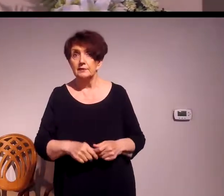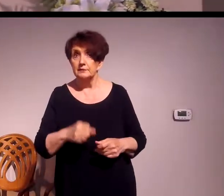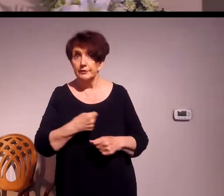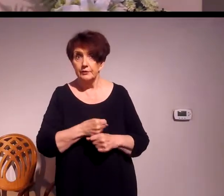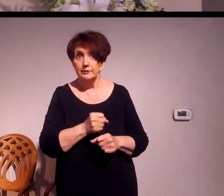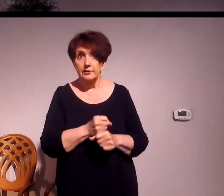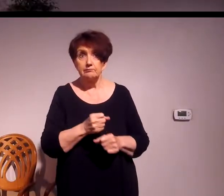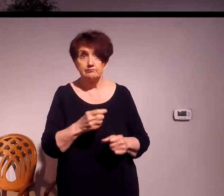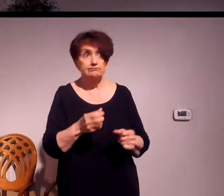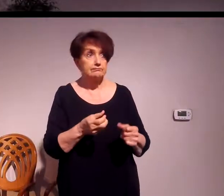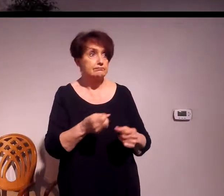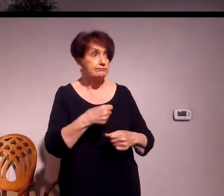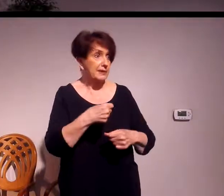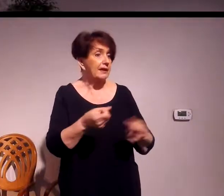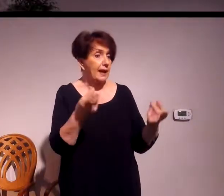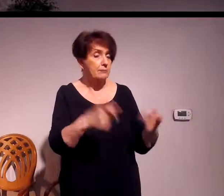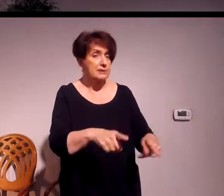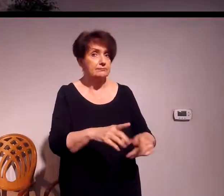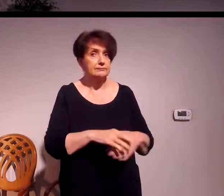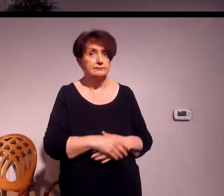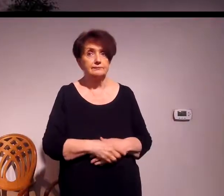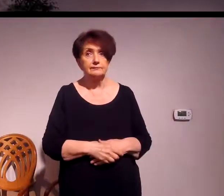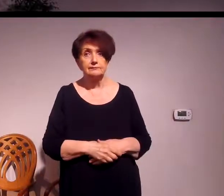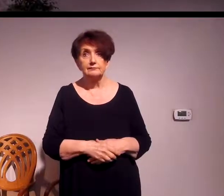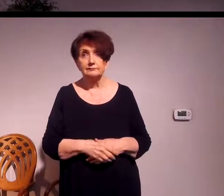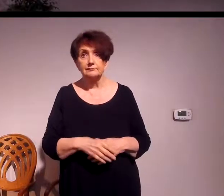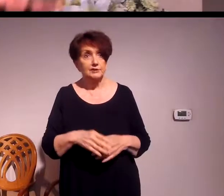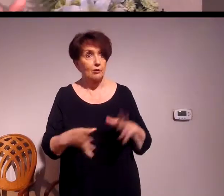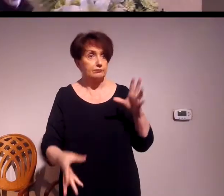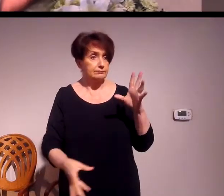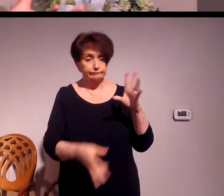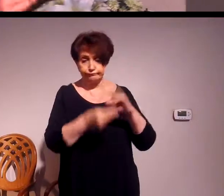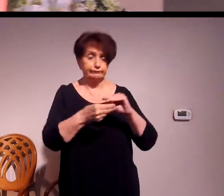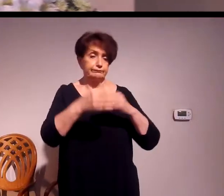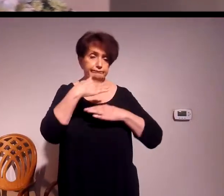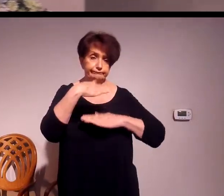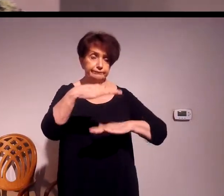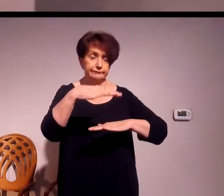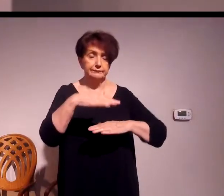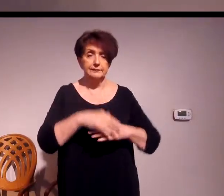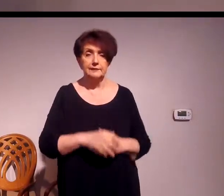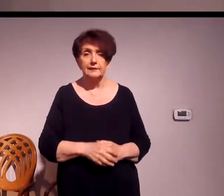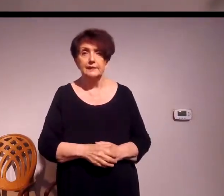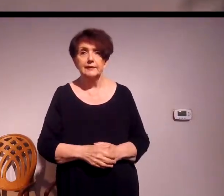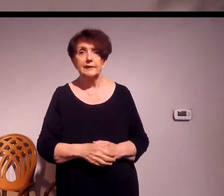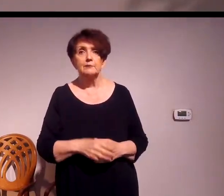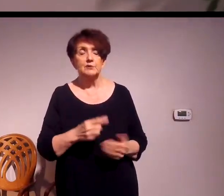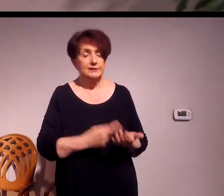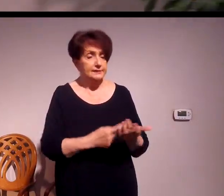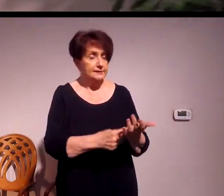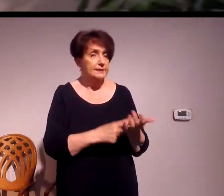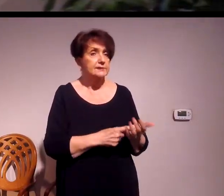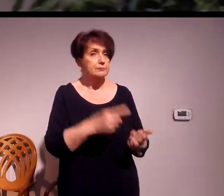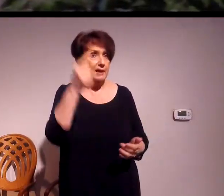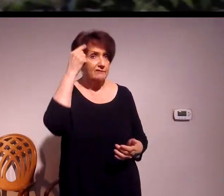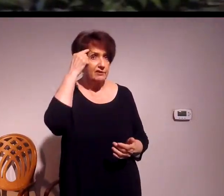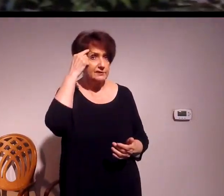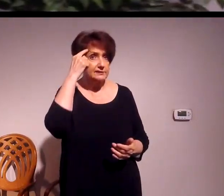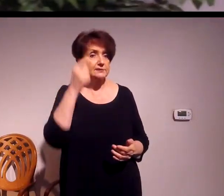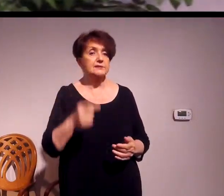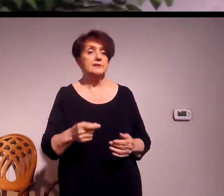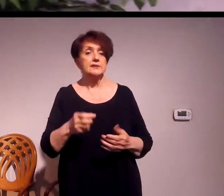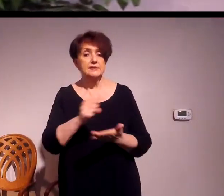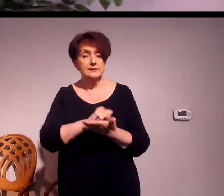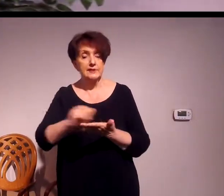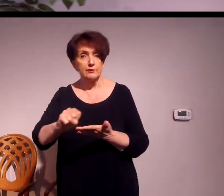something with that. So that's where we're at, okay? So I'm going to talk to you about mindfulness, sacred giving,